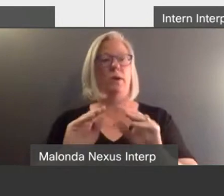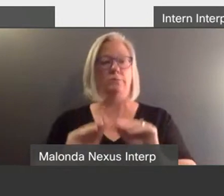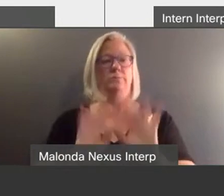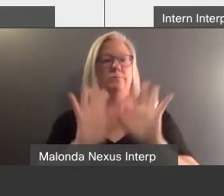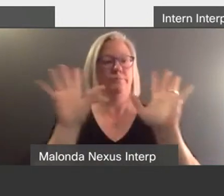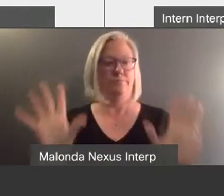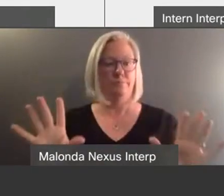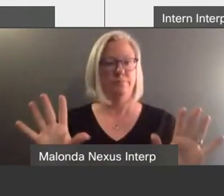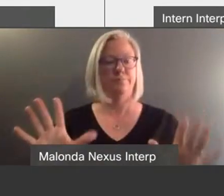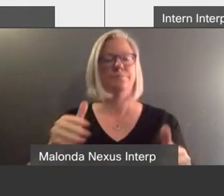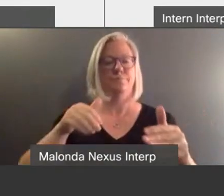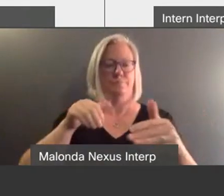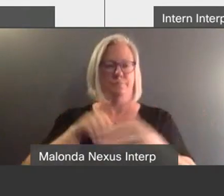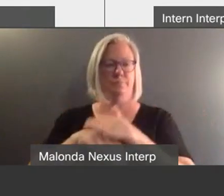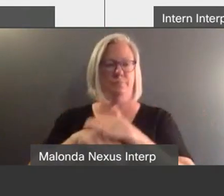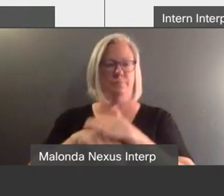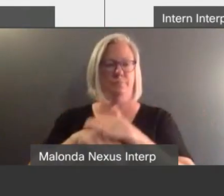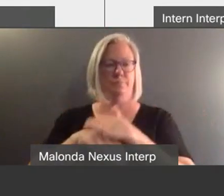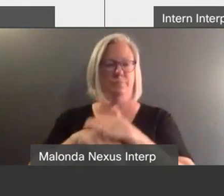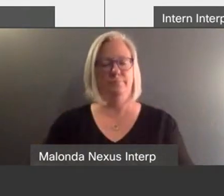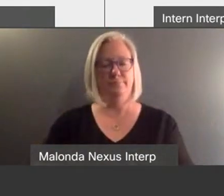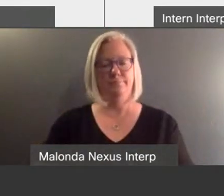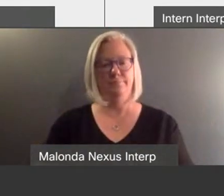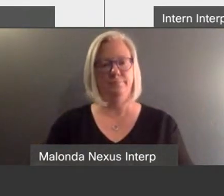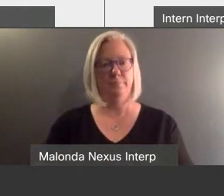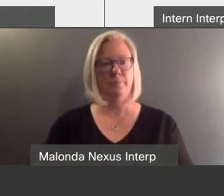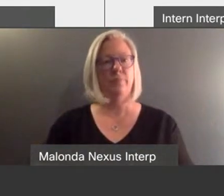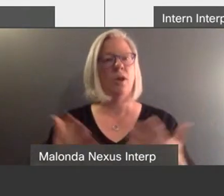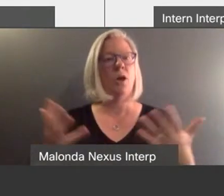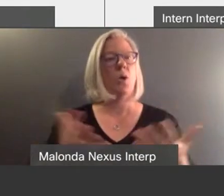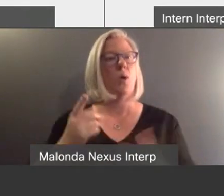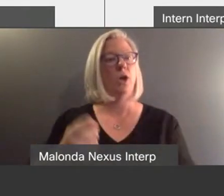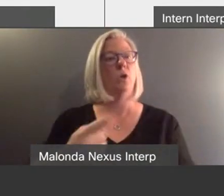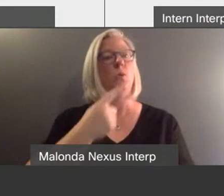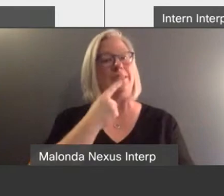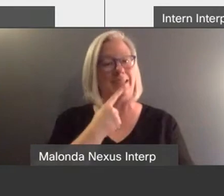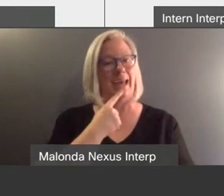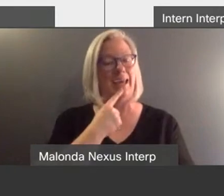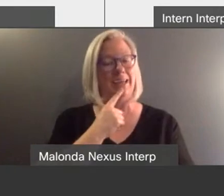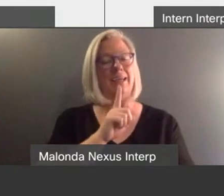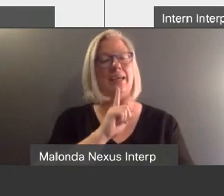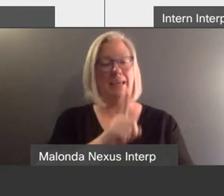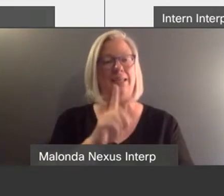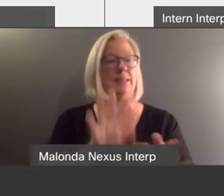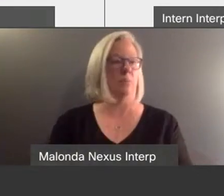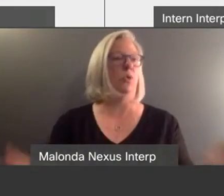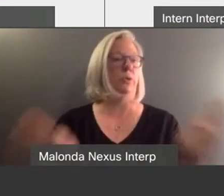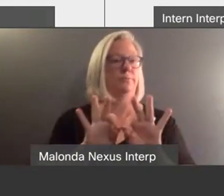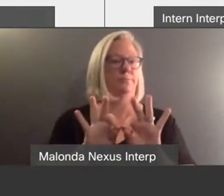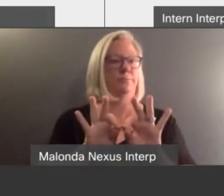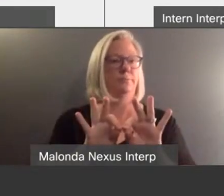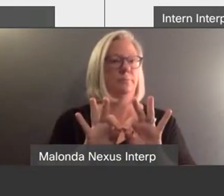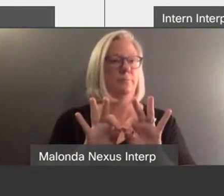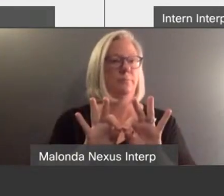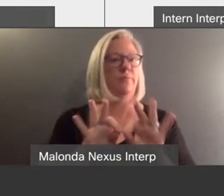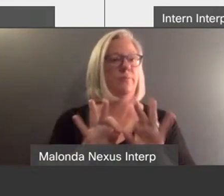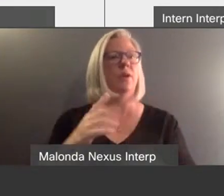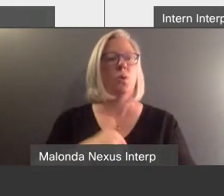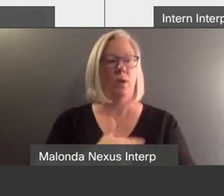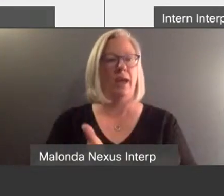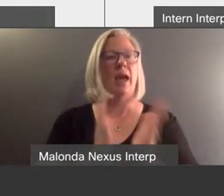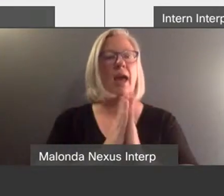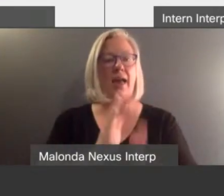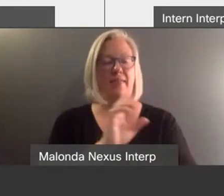and have access and public access. What you have to say is very important to us. We have asked that the